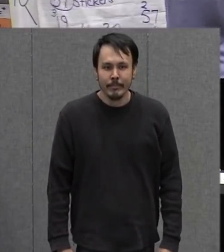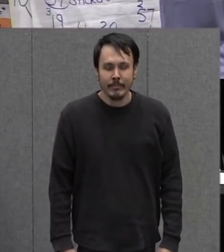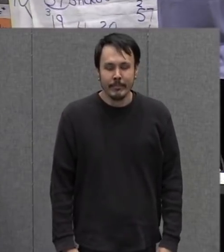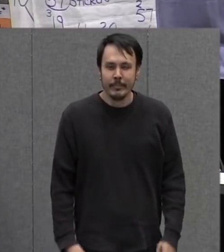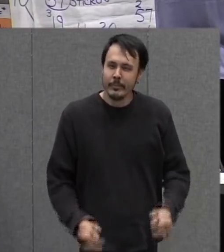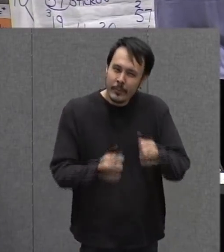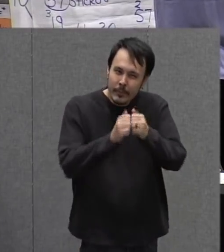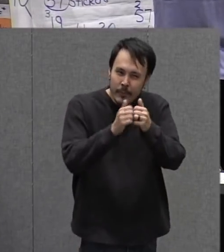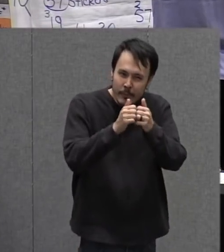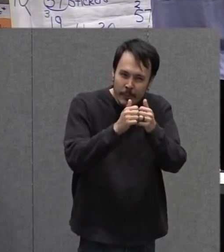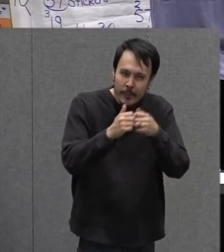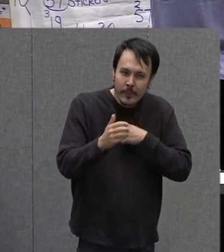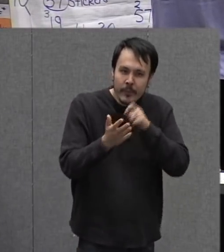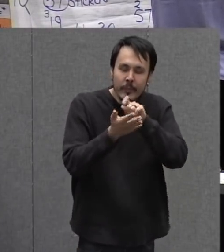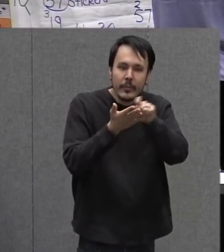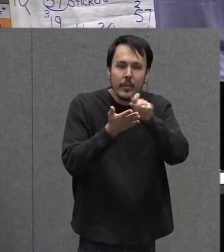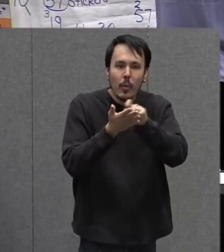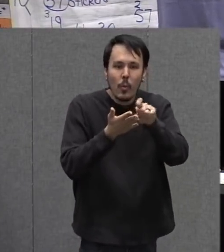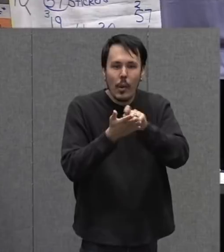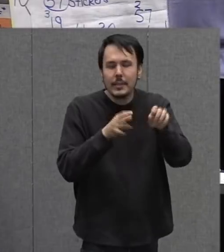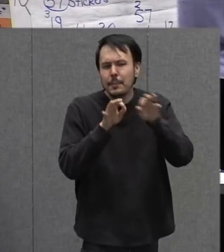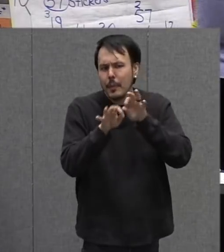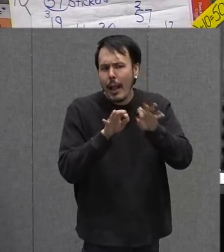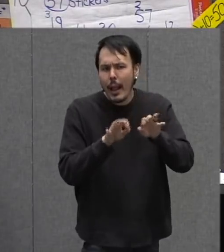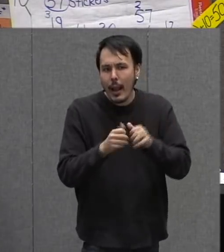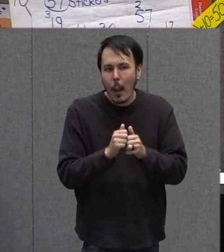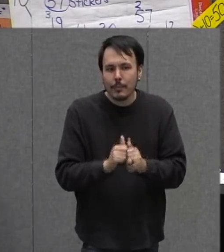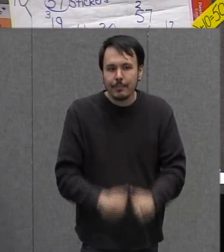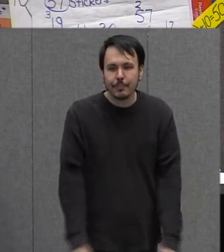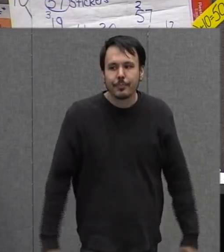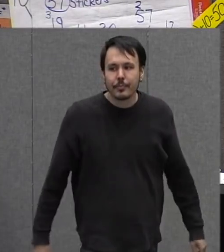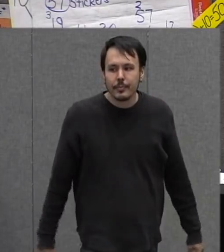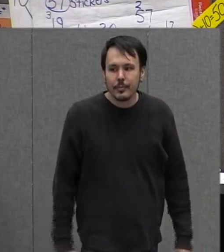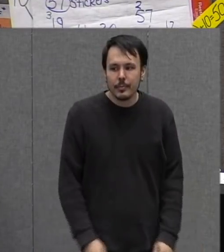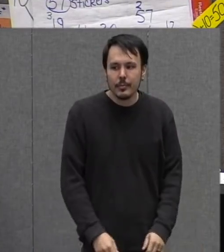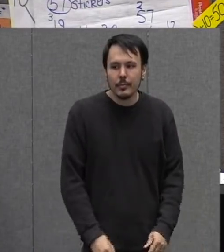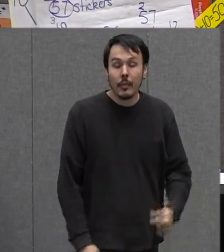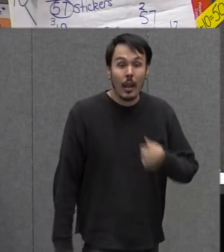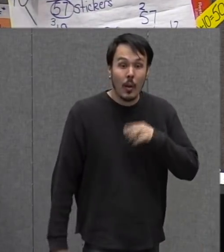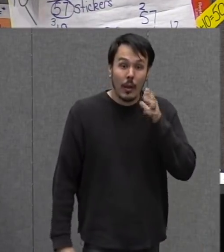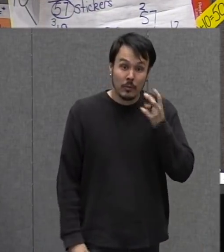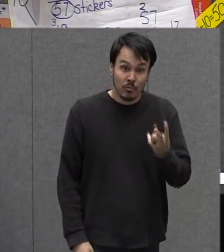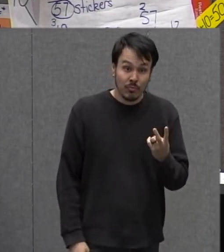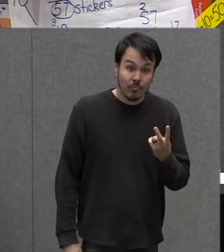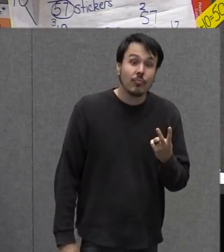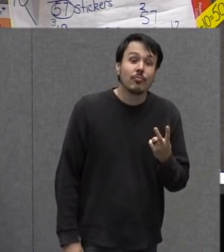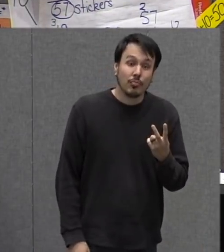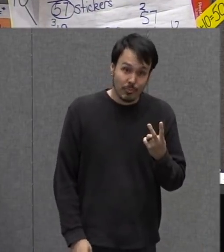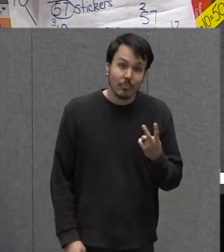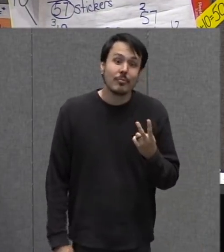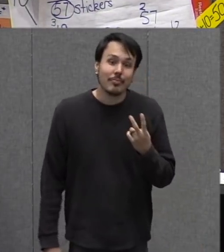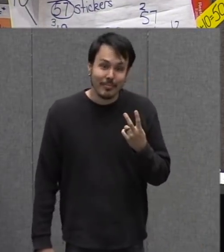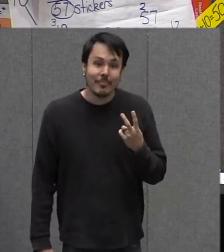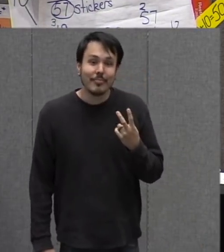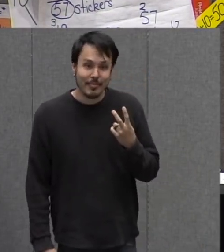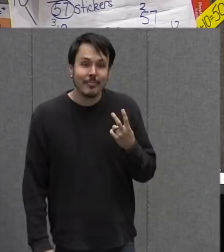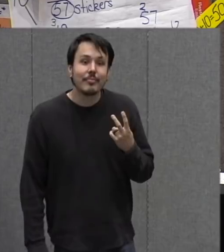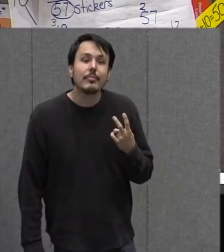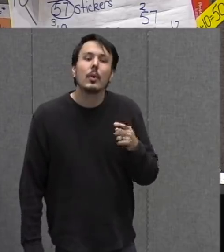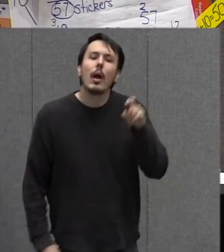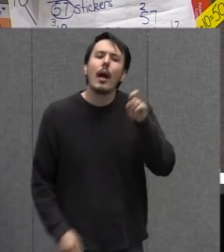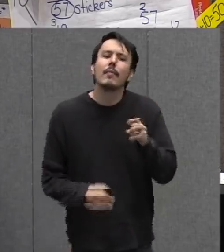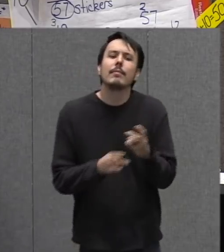how would I write that out? How would I explain it? So I would have to, yep, I hear you talking. You got